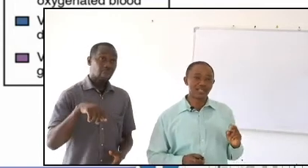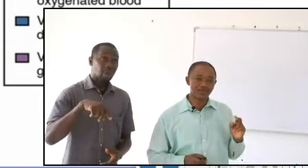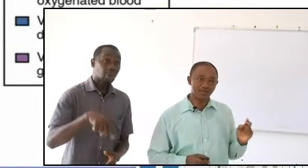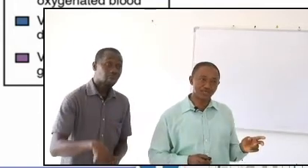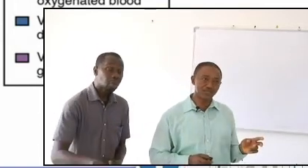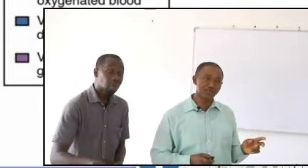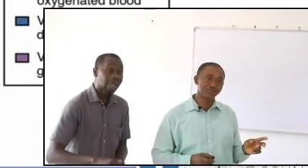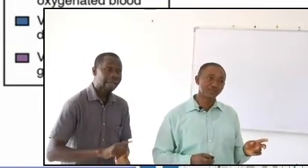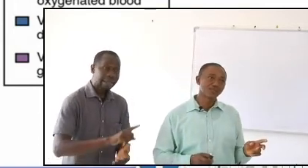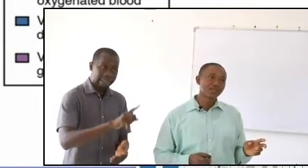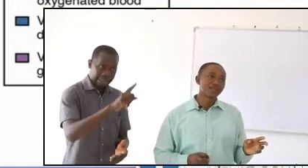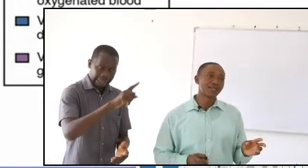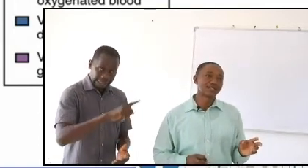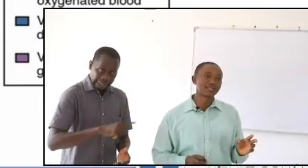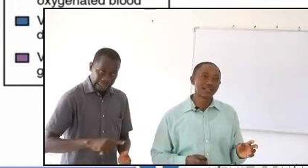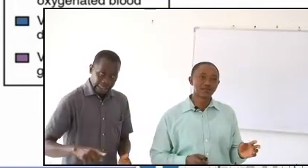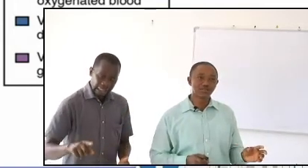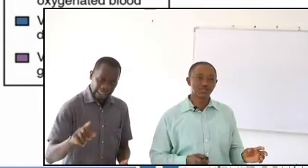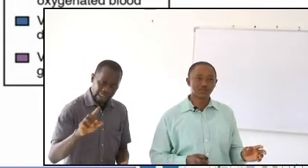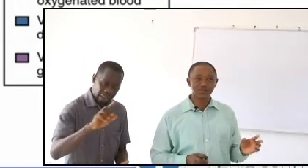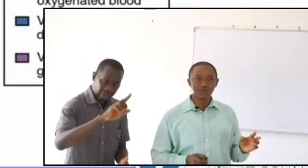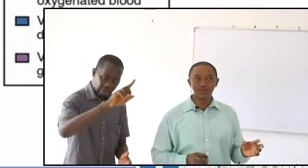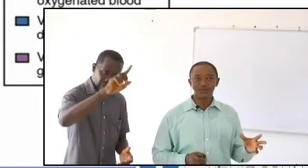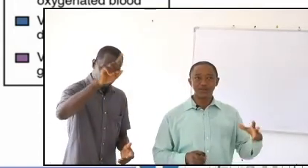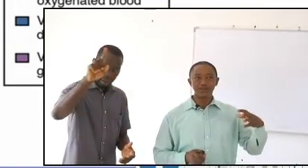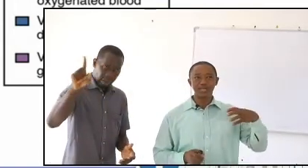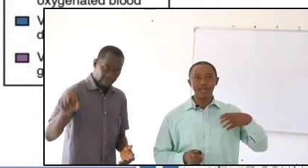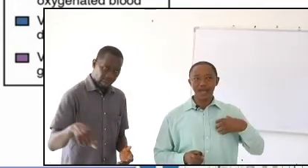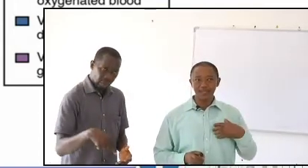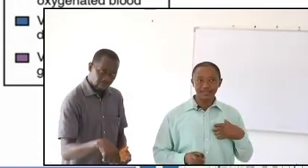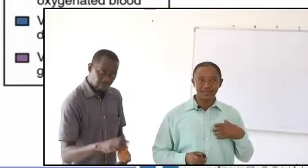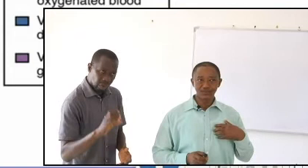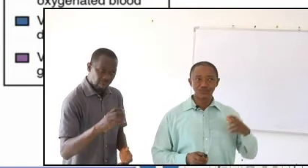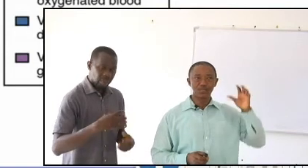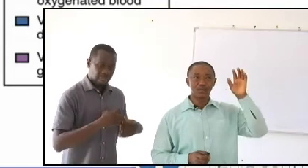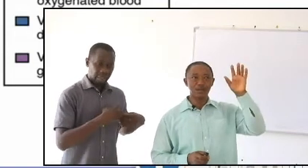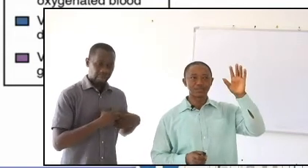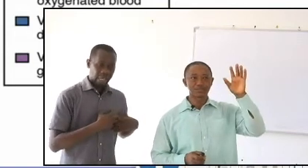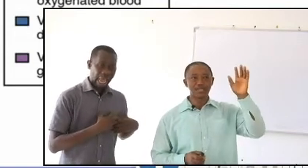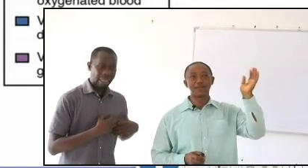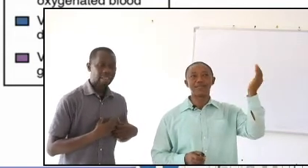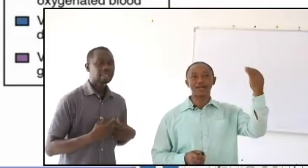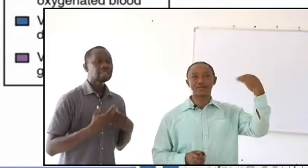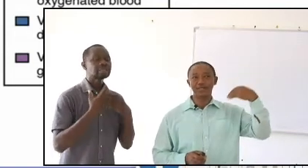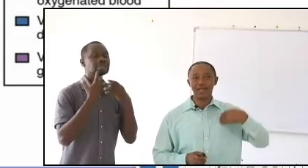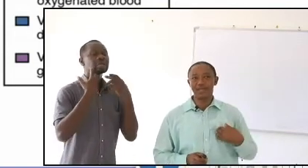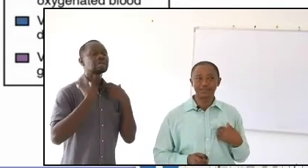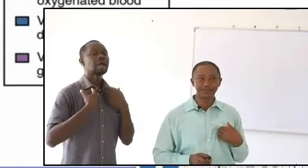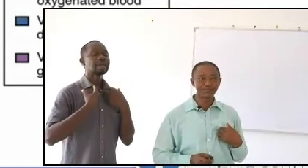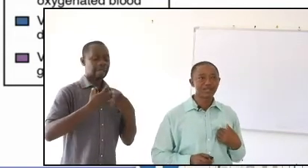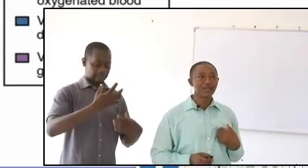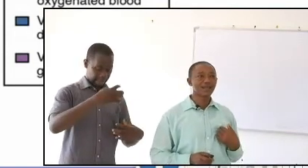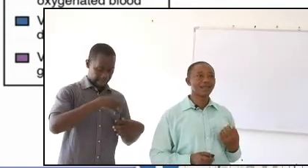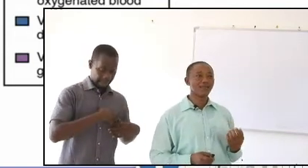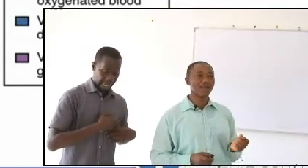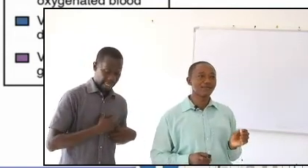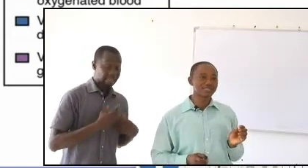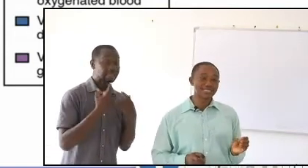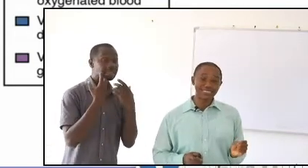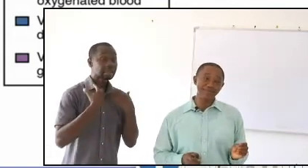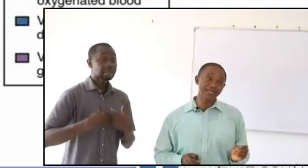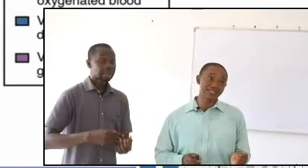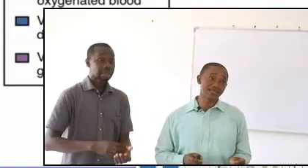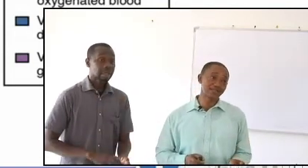pulmonary circulation, that is circulation of the blood from the heart to the lungs and back to the heart. And then we